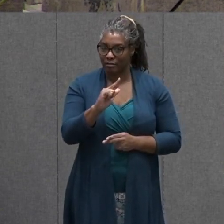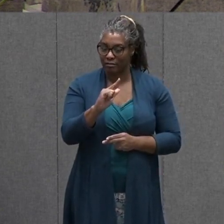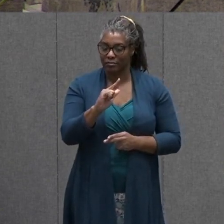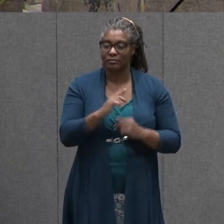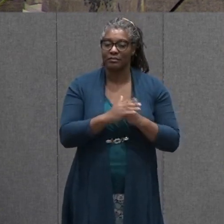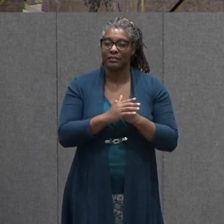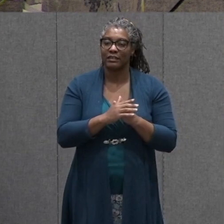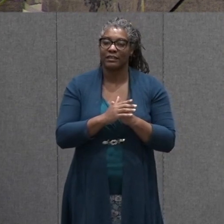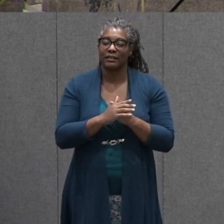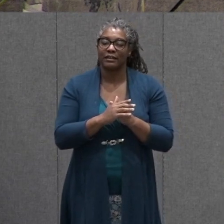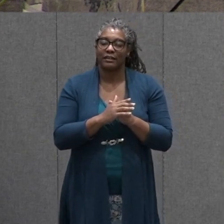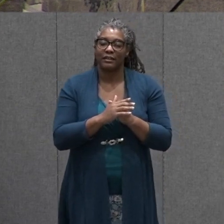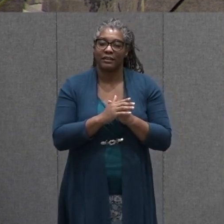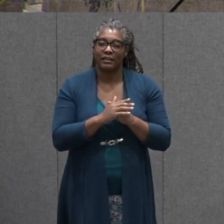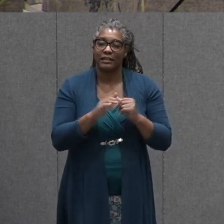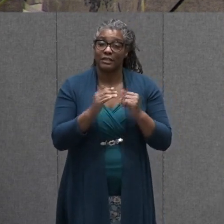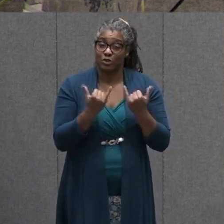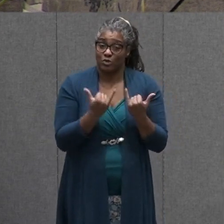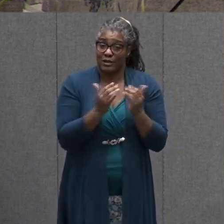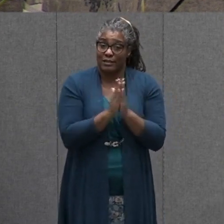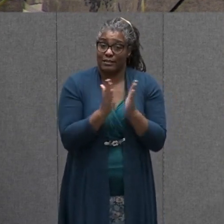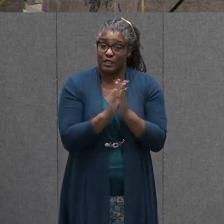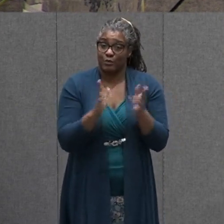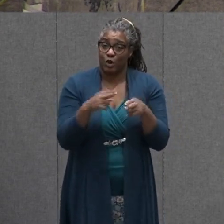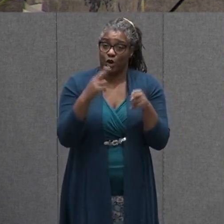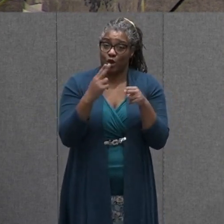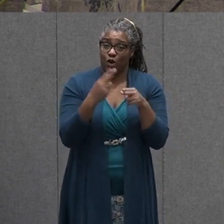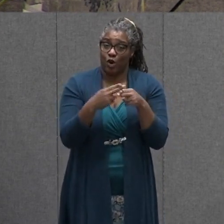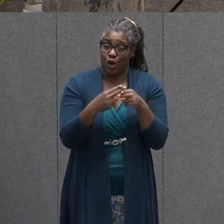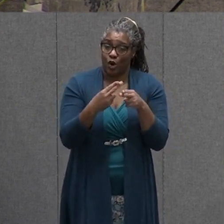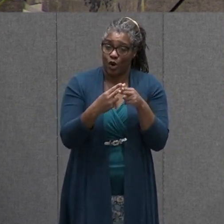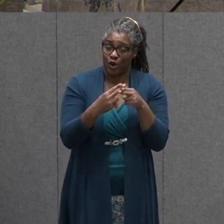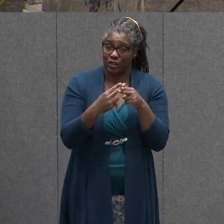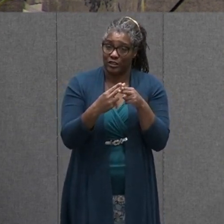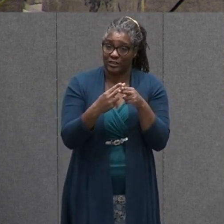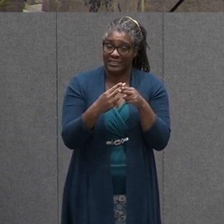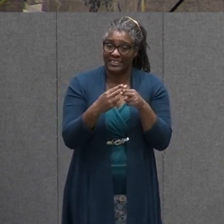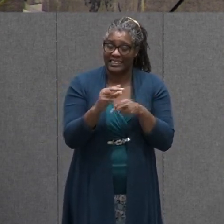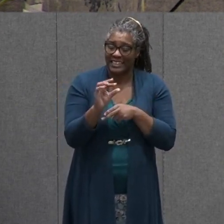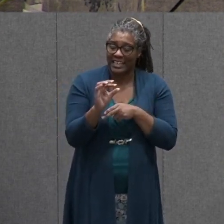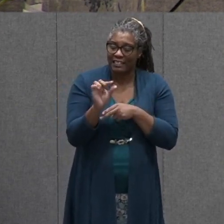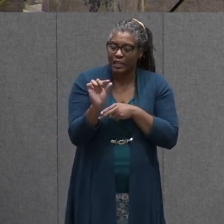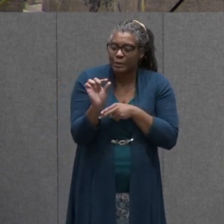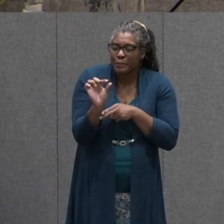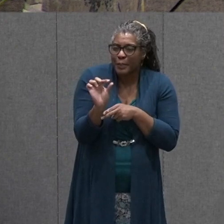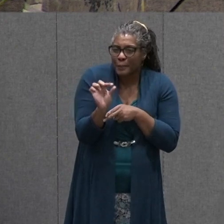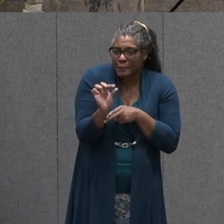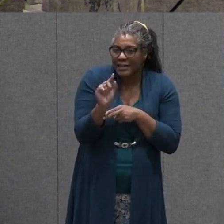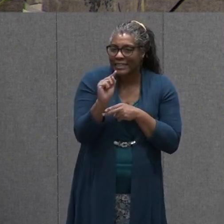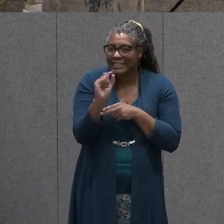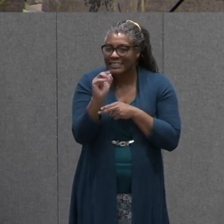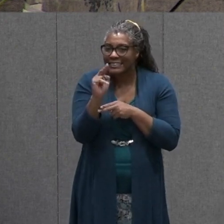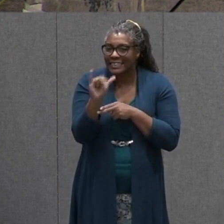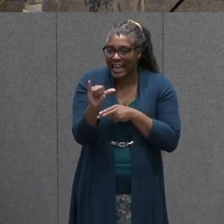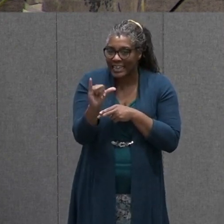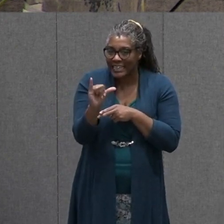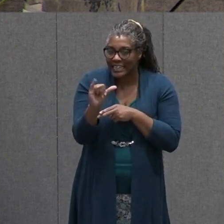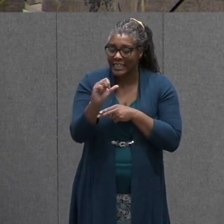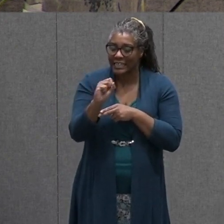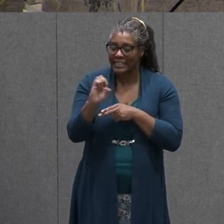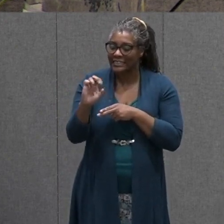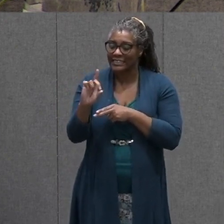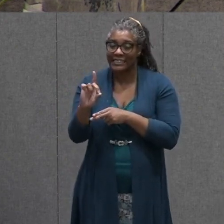have a lot of skills that we can use when we see them. So I wanted to remind you, when we see a really big word that we haven't seen before, the